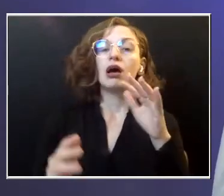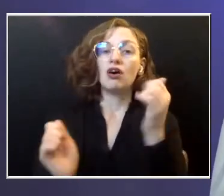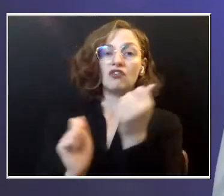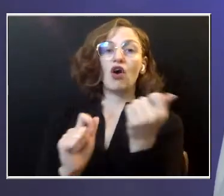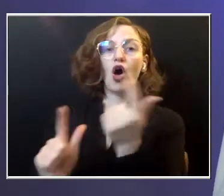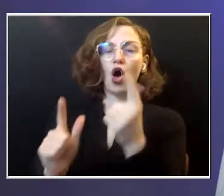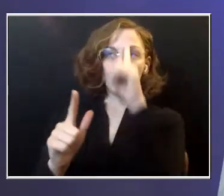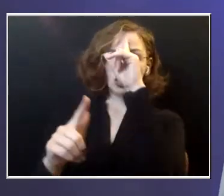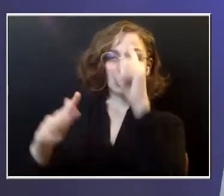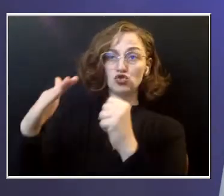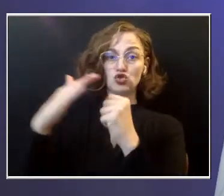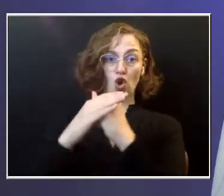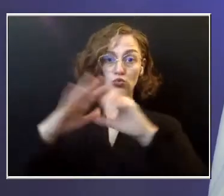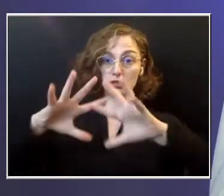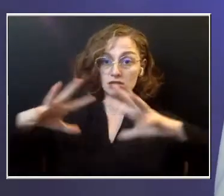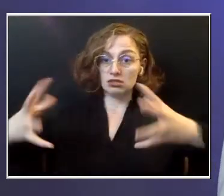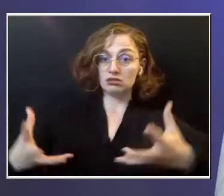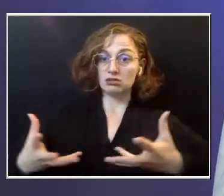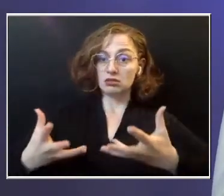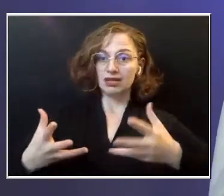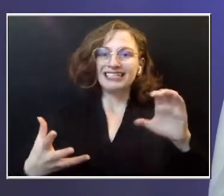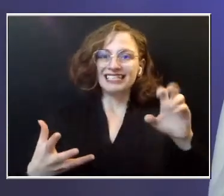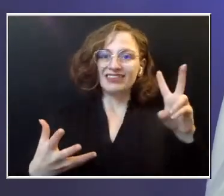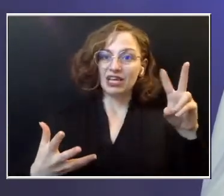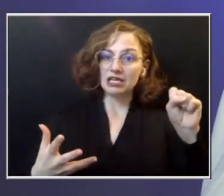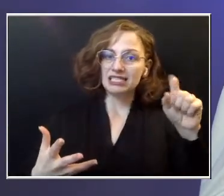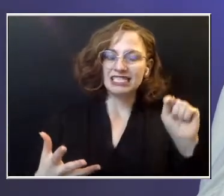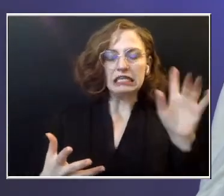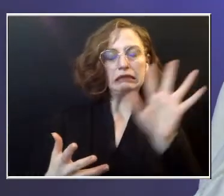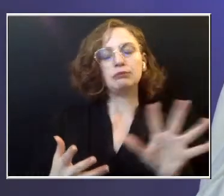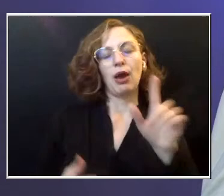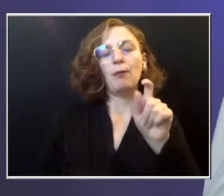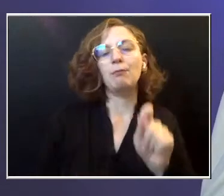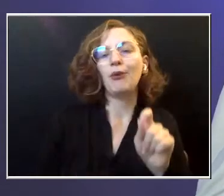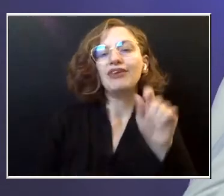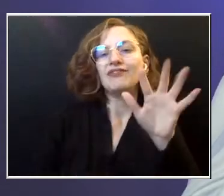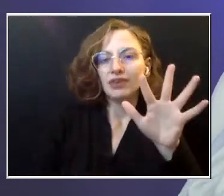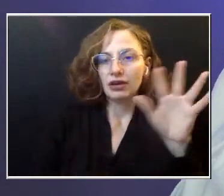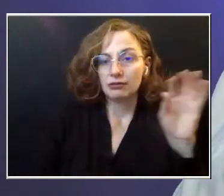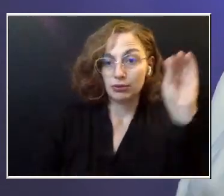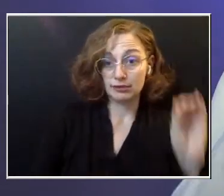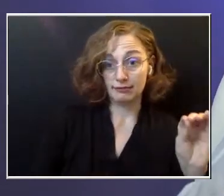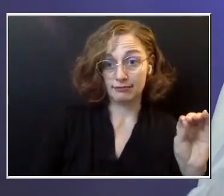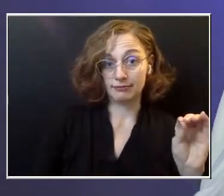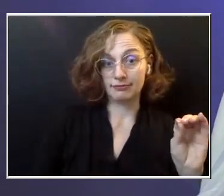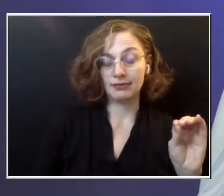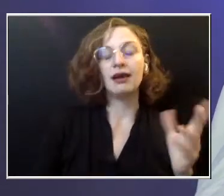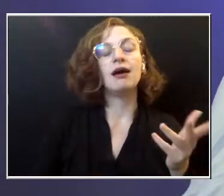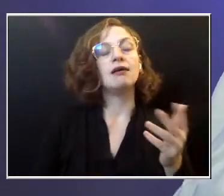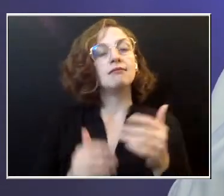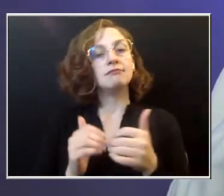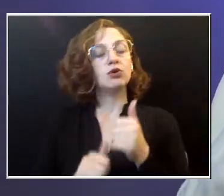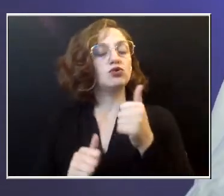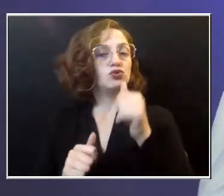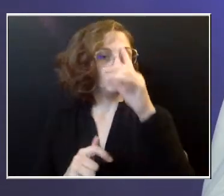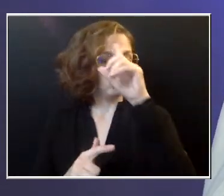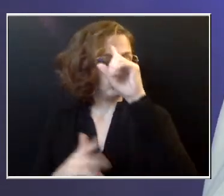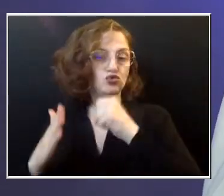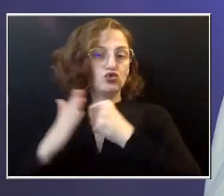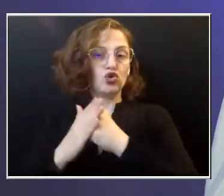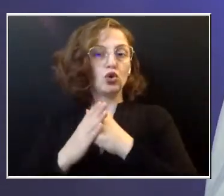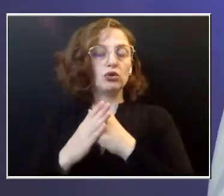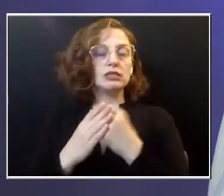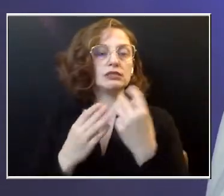0.5% of all of them. And it's different than the normal stroke we see, which involves the arteries. Those are what carry blood to the brain, carry